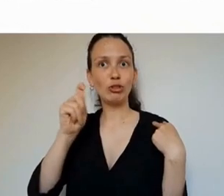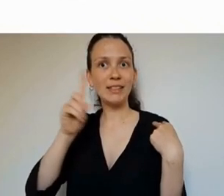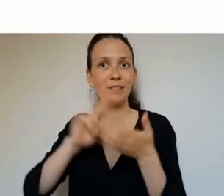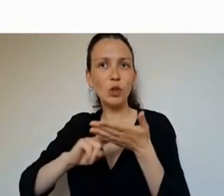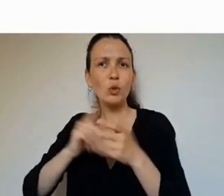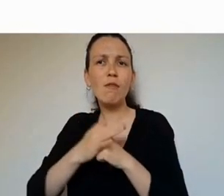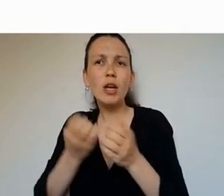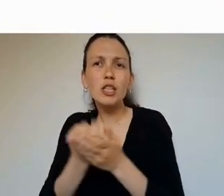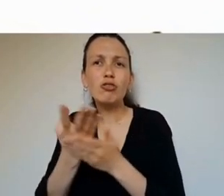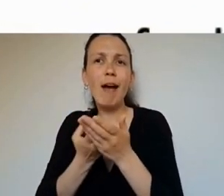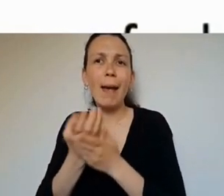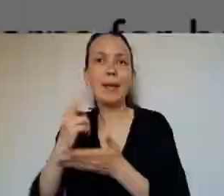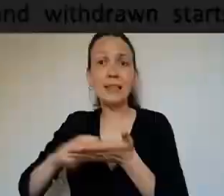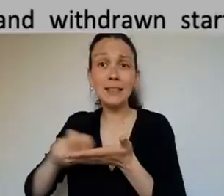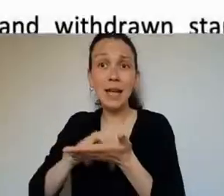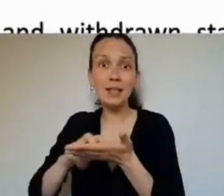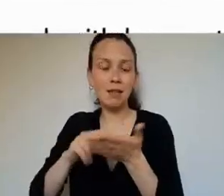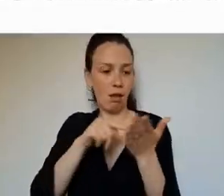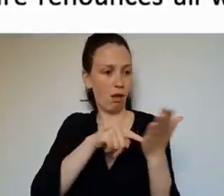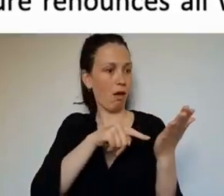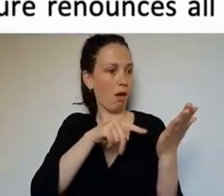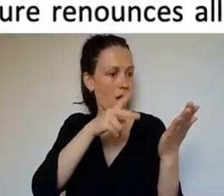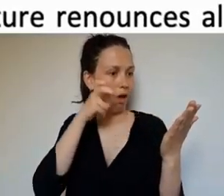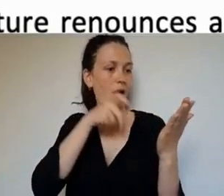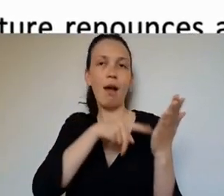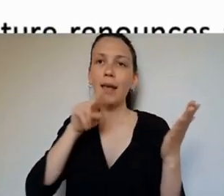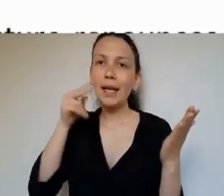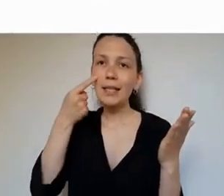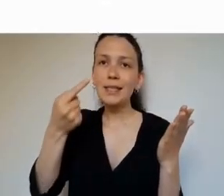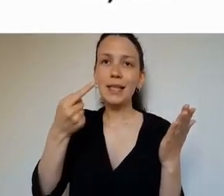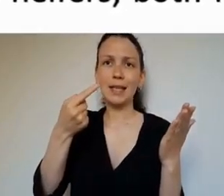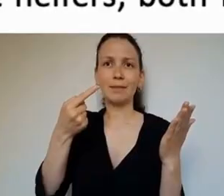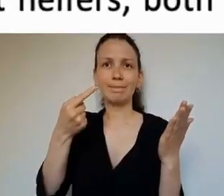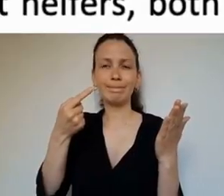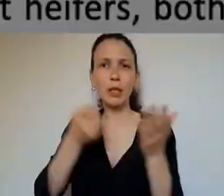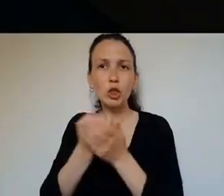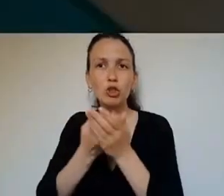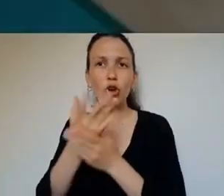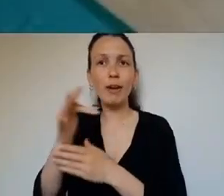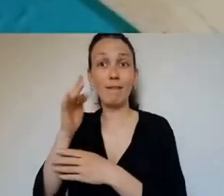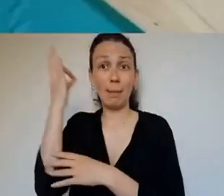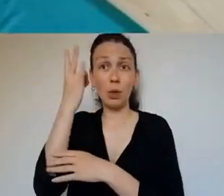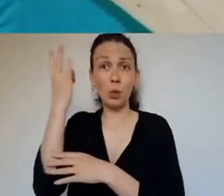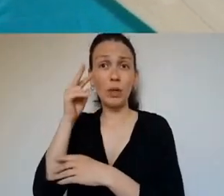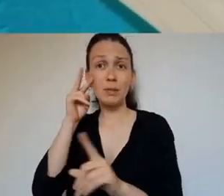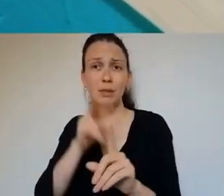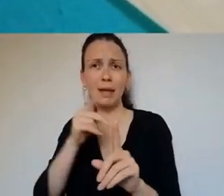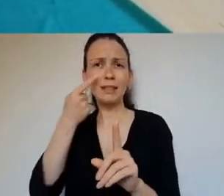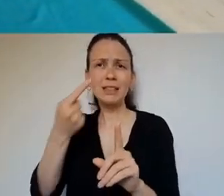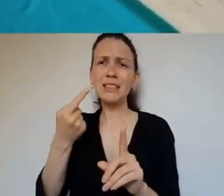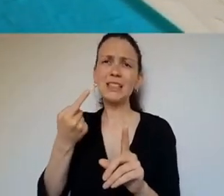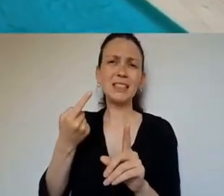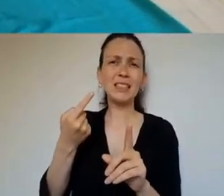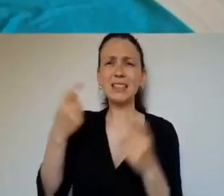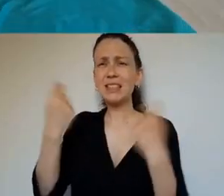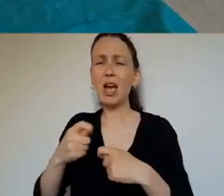We see the world from Maeve's perspective. The horrors of pride and war are revealed through women's sign and movement, and via the